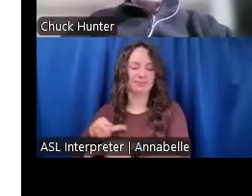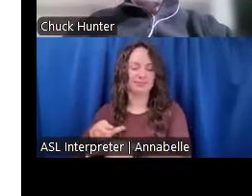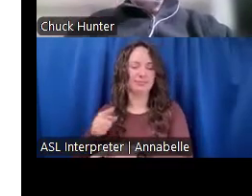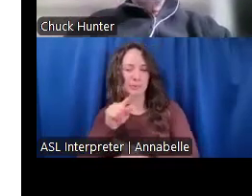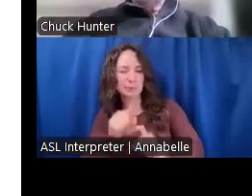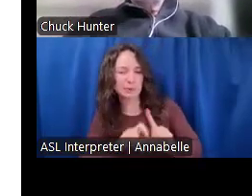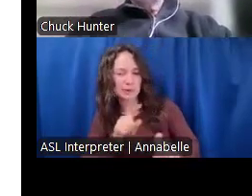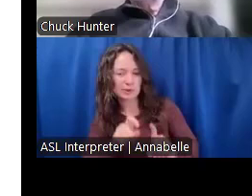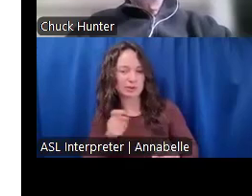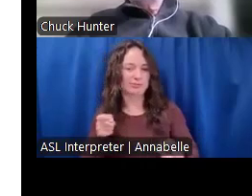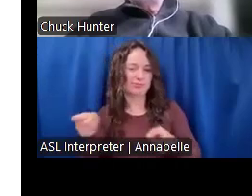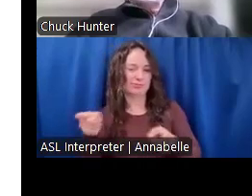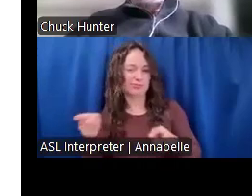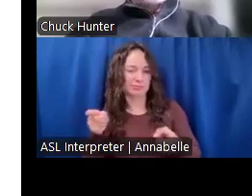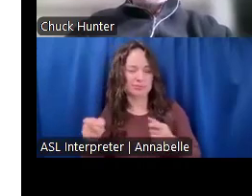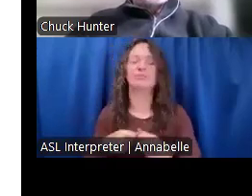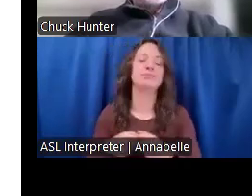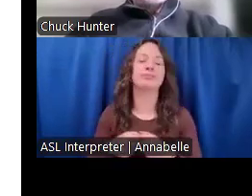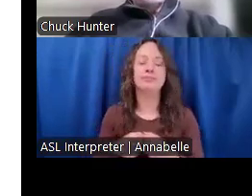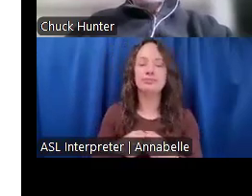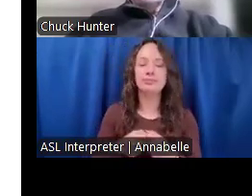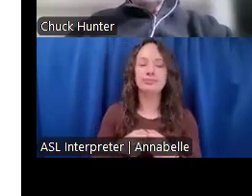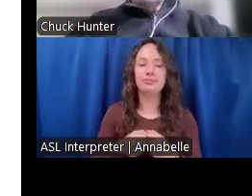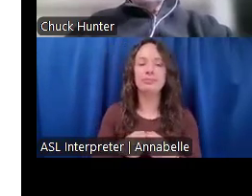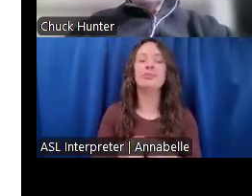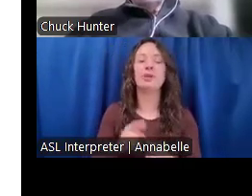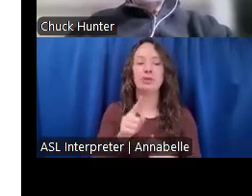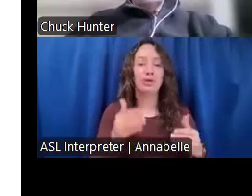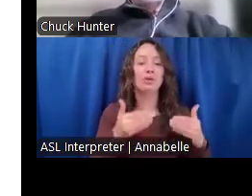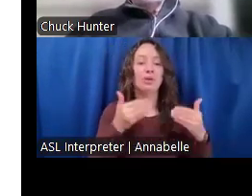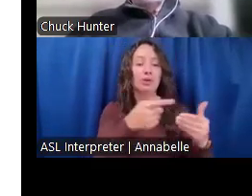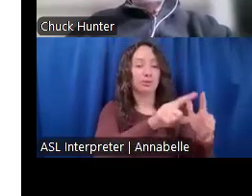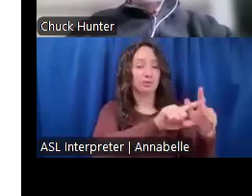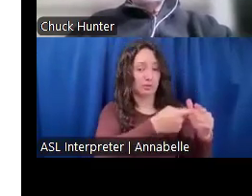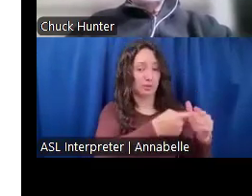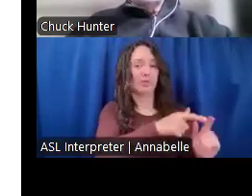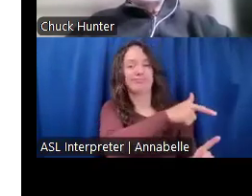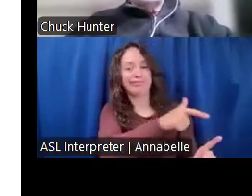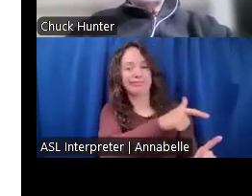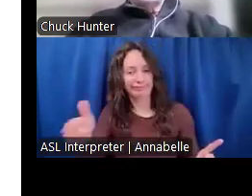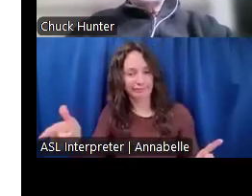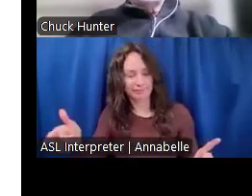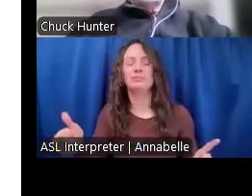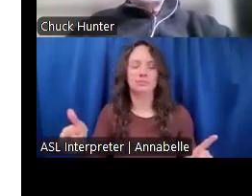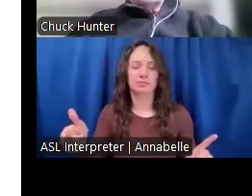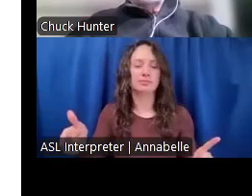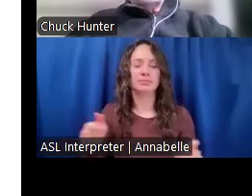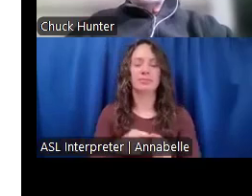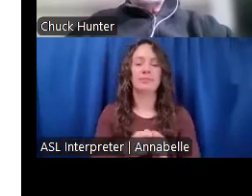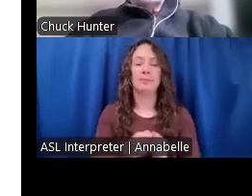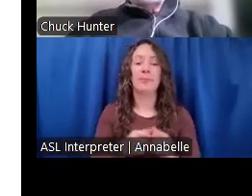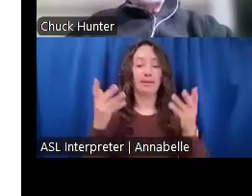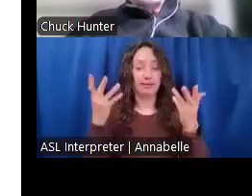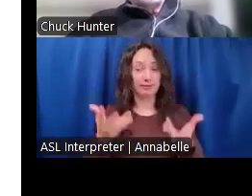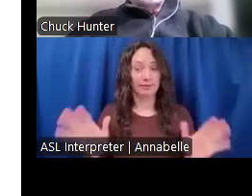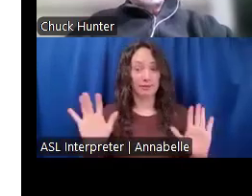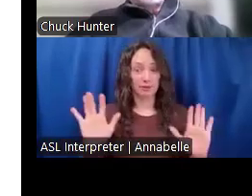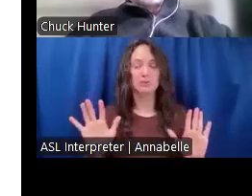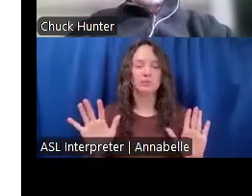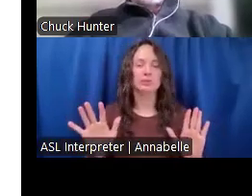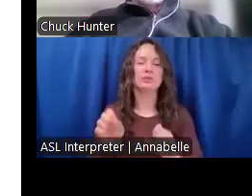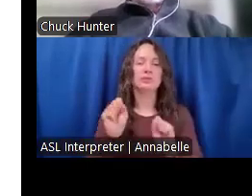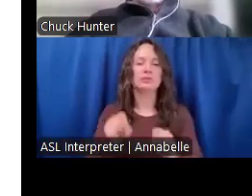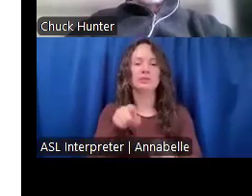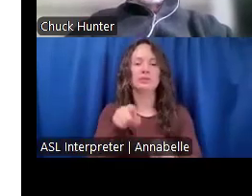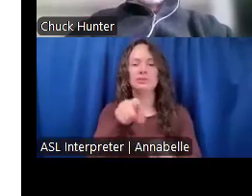great. Again, we're going to hear from each of our panelists for a bit, and then we're going to come back around. And you guys can start putting questions in